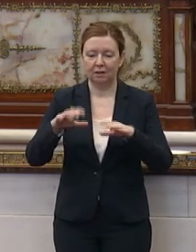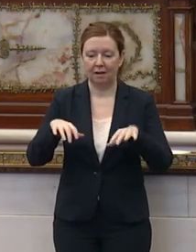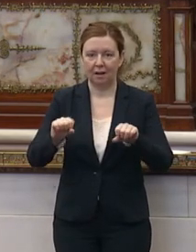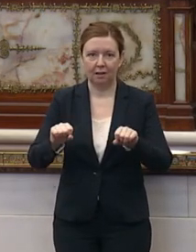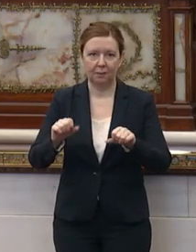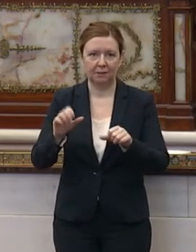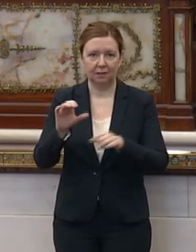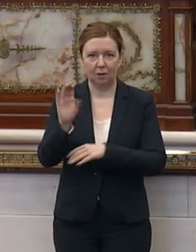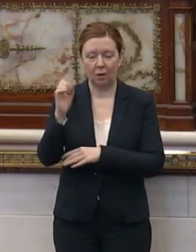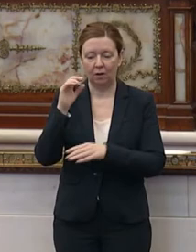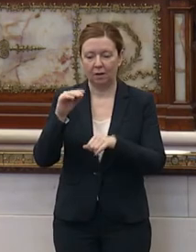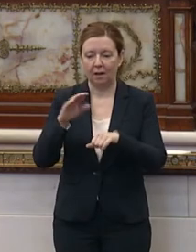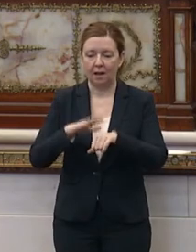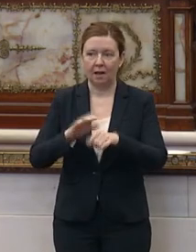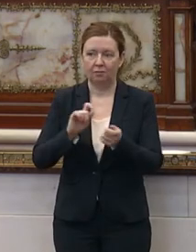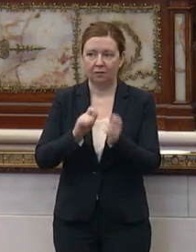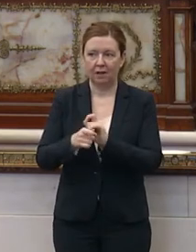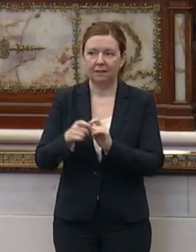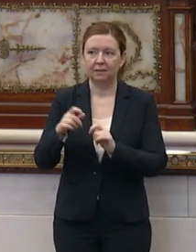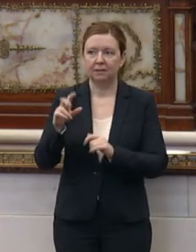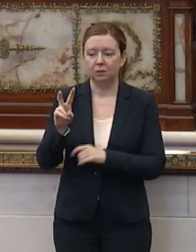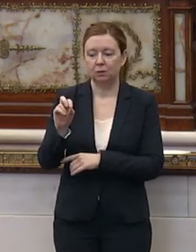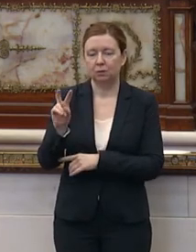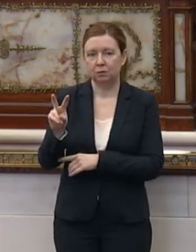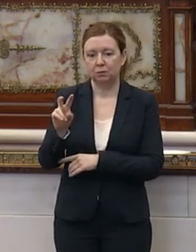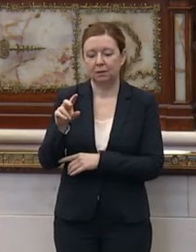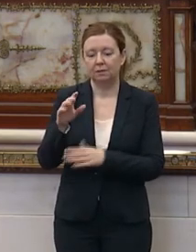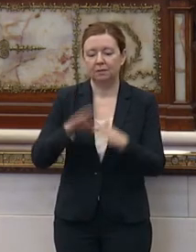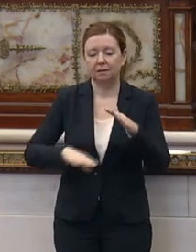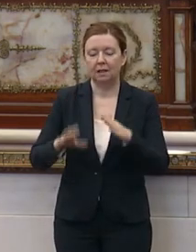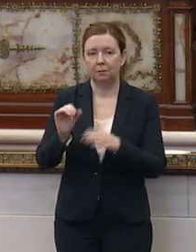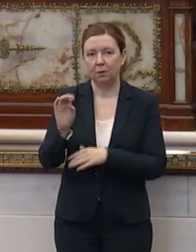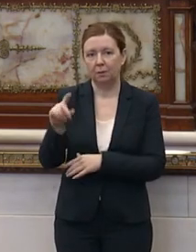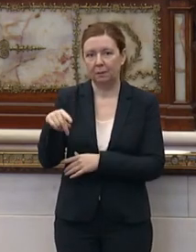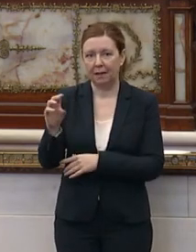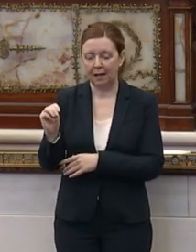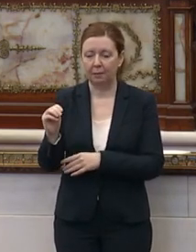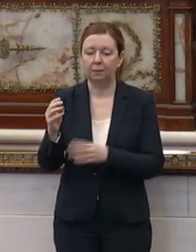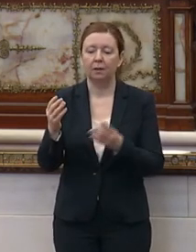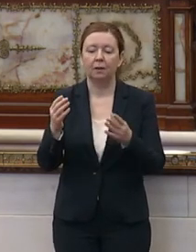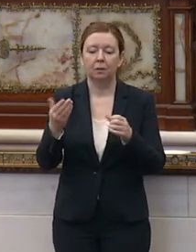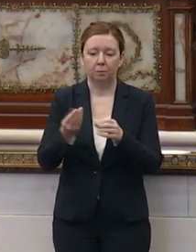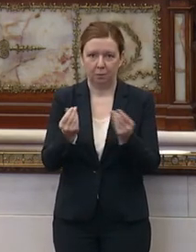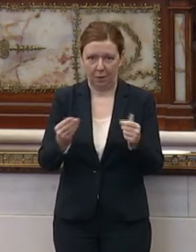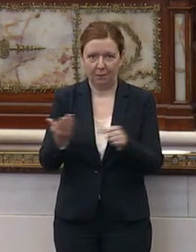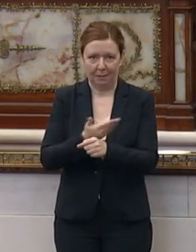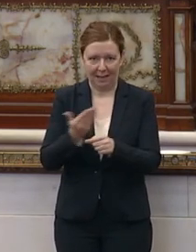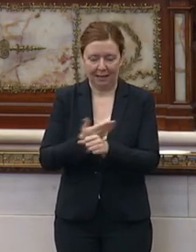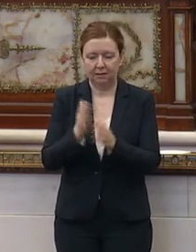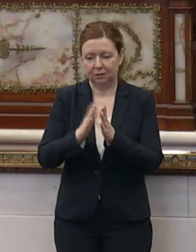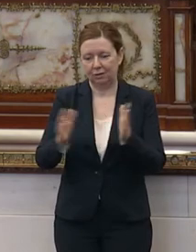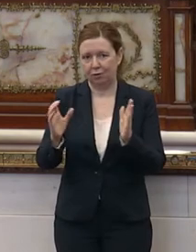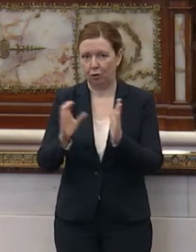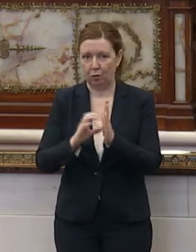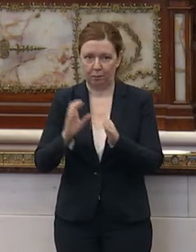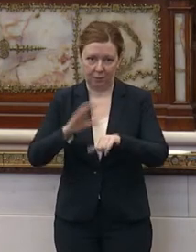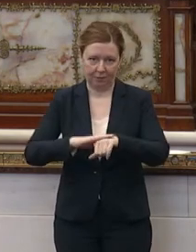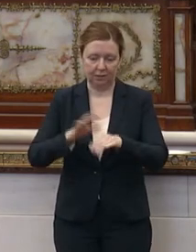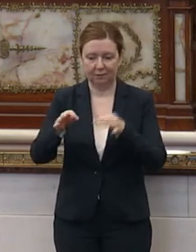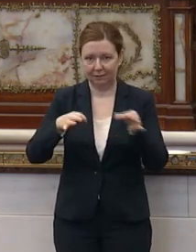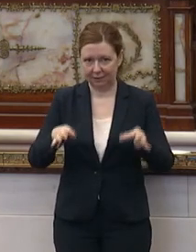Code, for revising Section PM202 of Subcode PM, the Philadelphia Property Maintenance Code, entitled General Provision